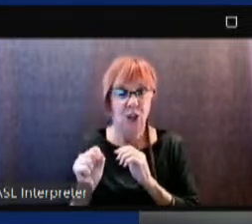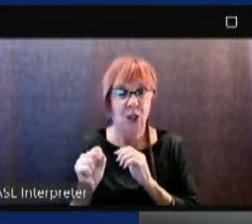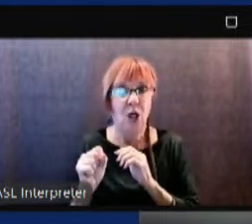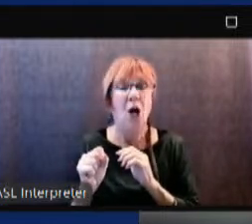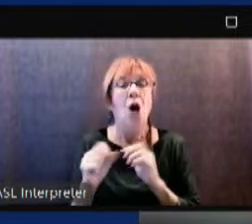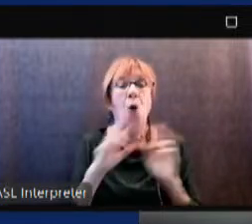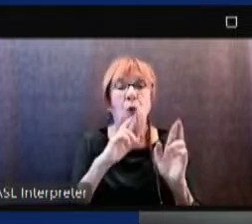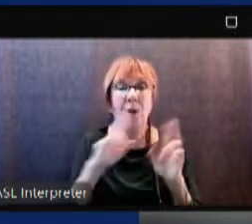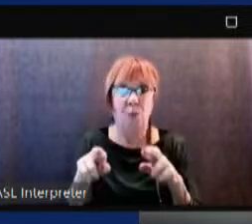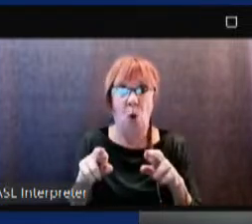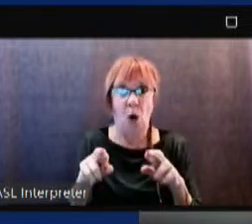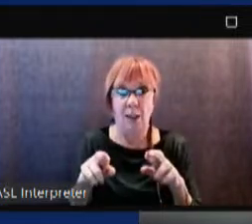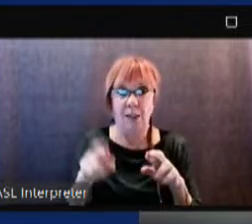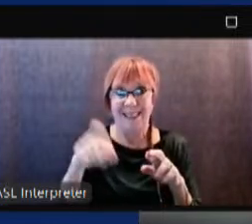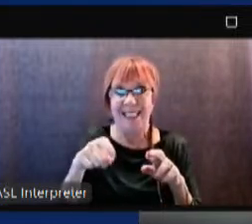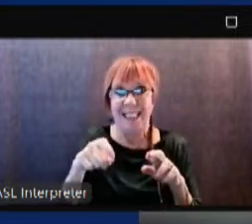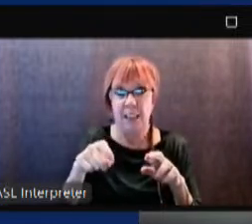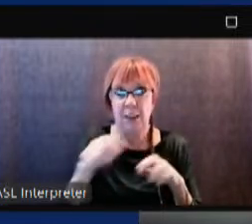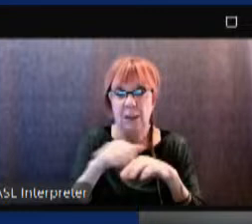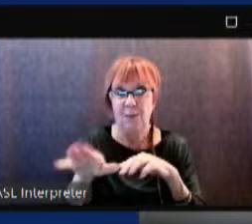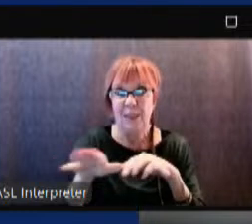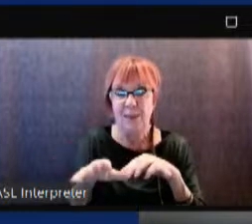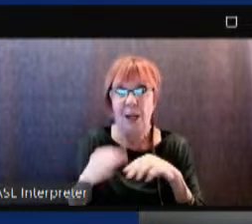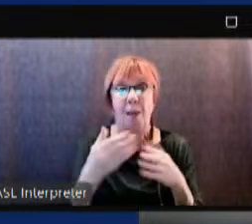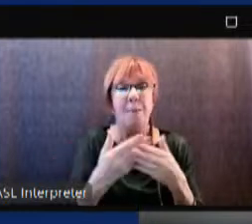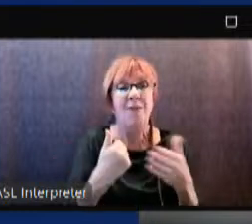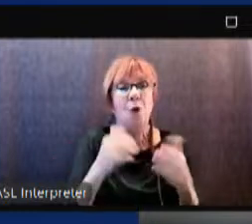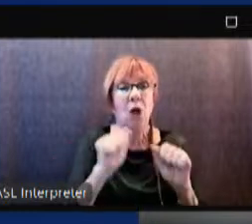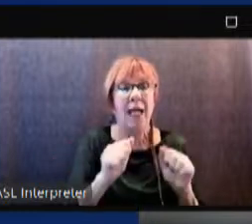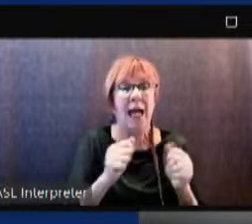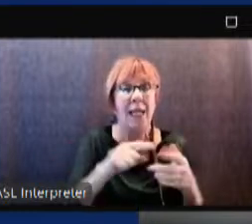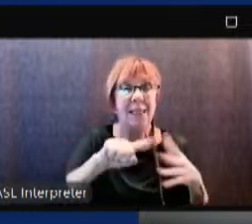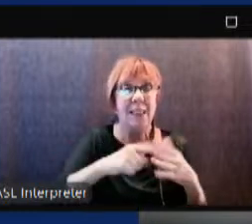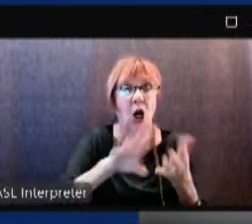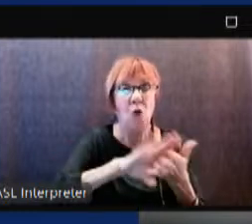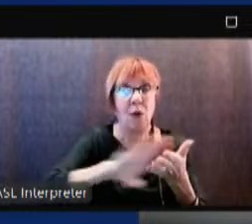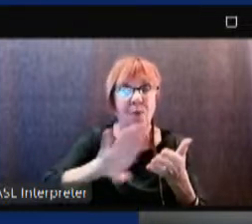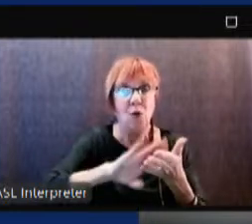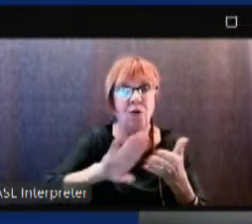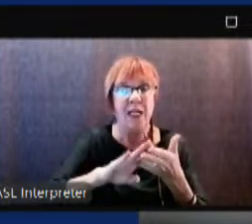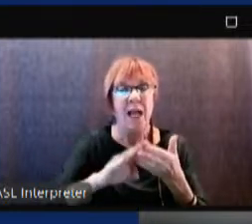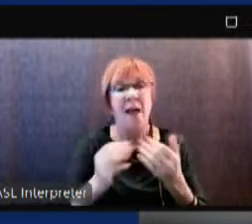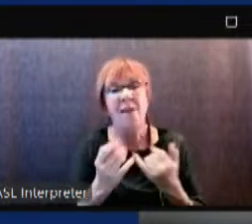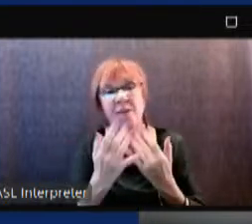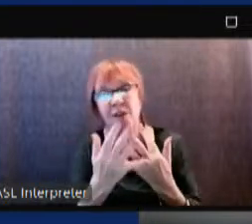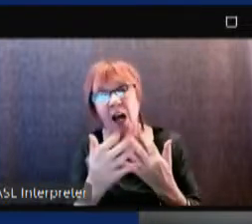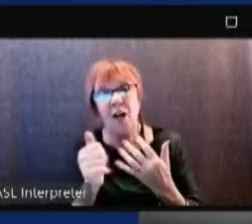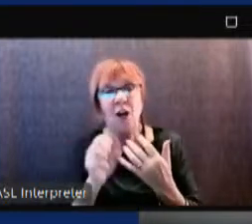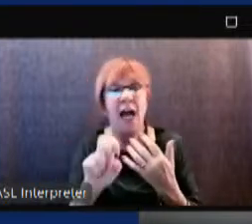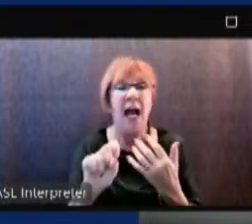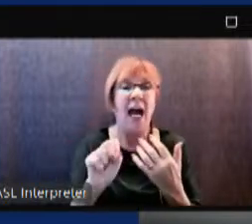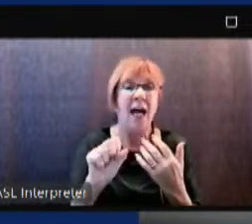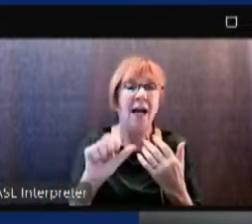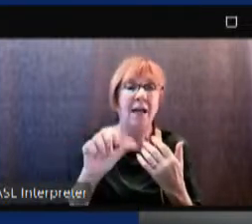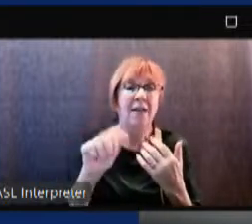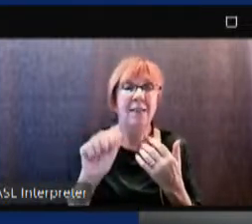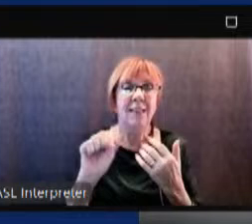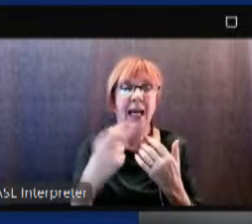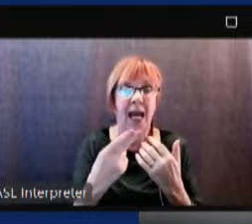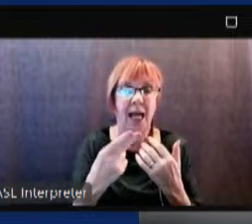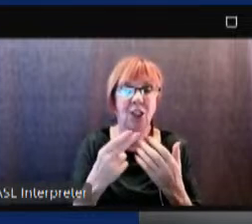can start removing the fire and ash debris. We are working to get that listing of the class